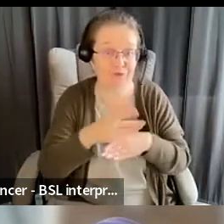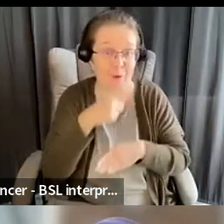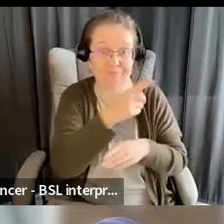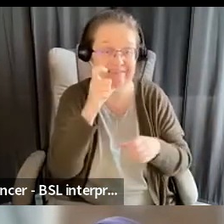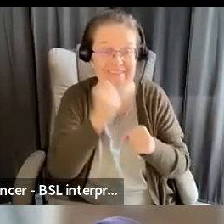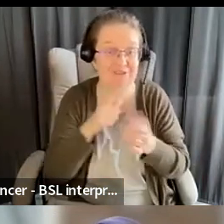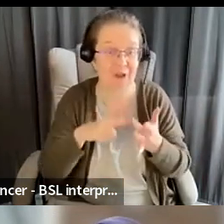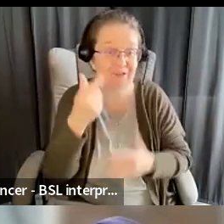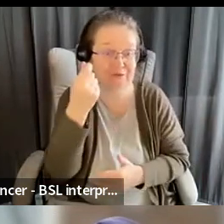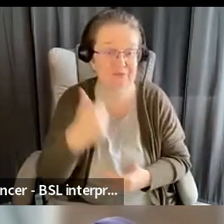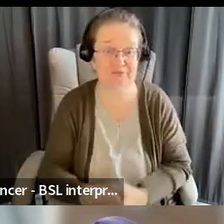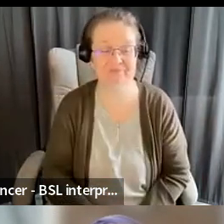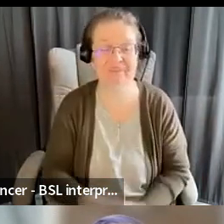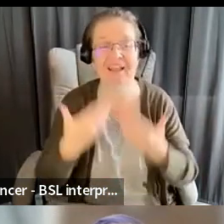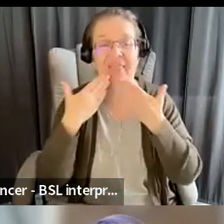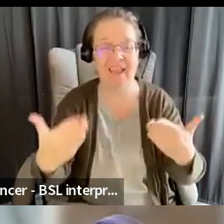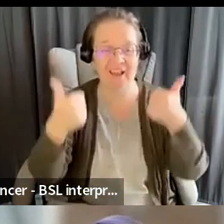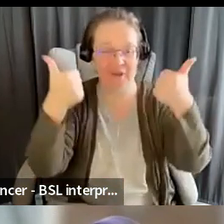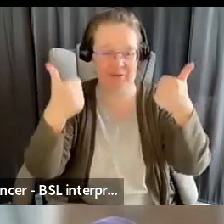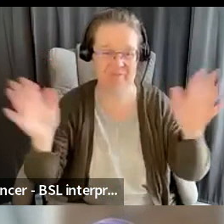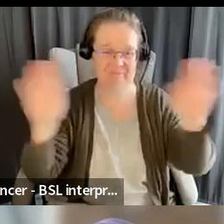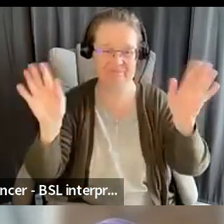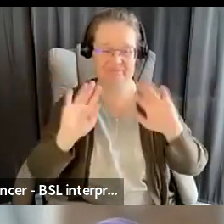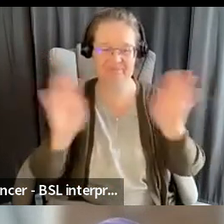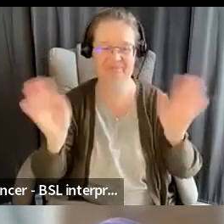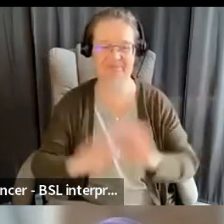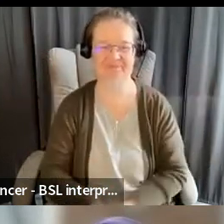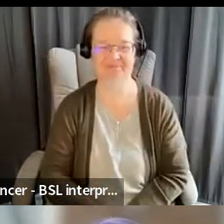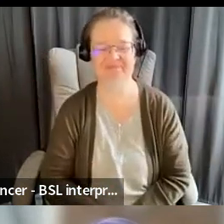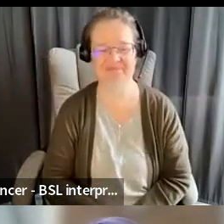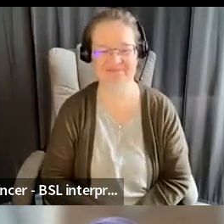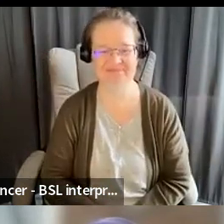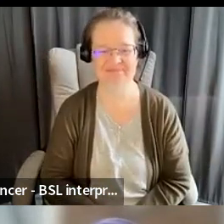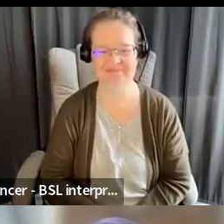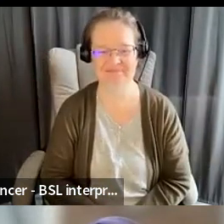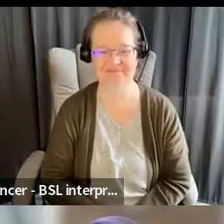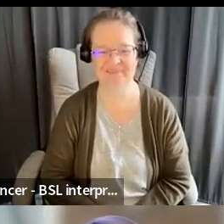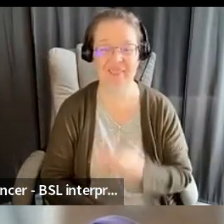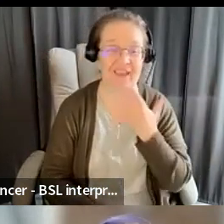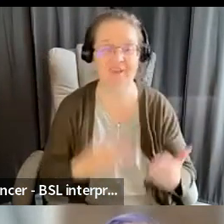soon. Thank you. Thank you. Cheers. Thank you. Thank you. Thank you.